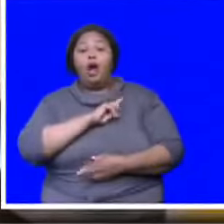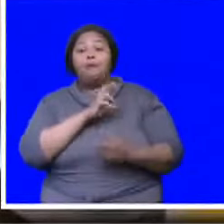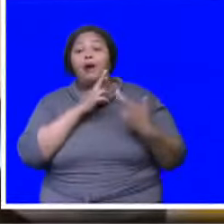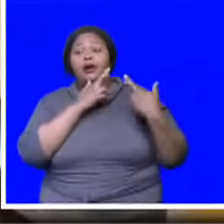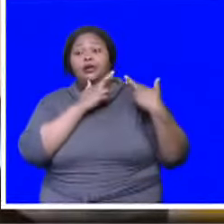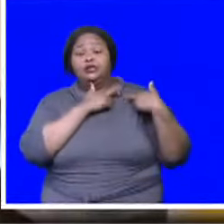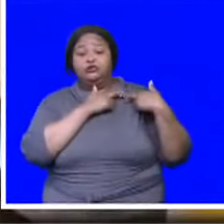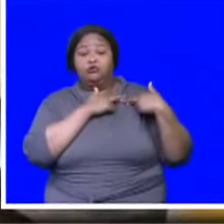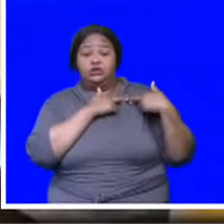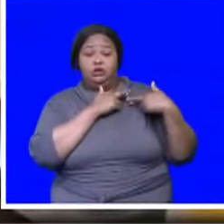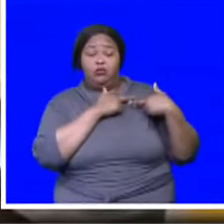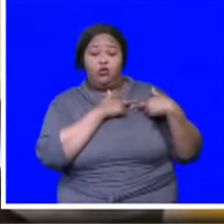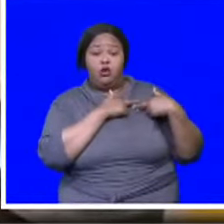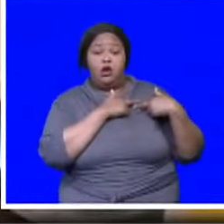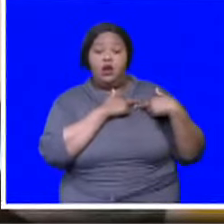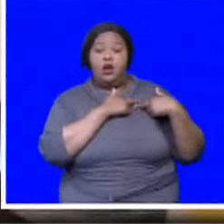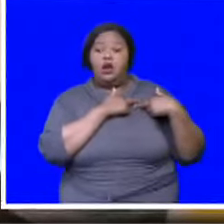have